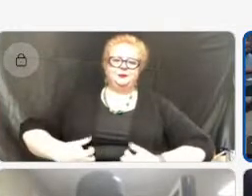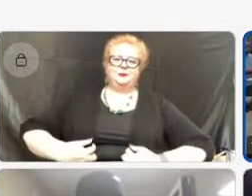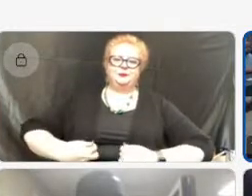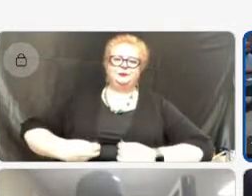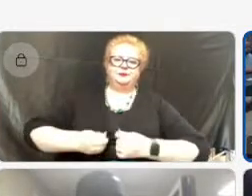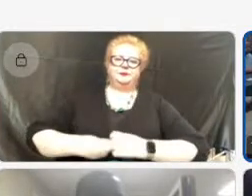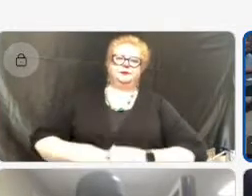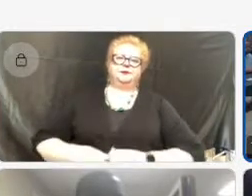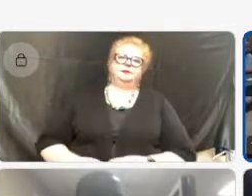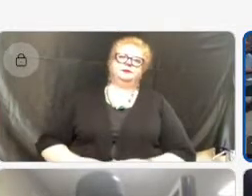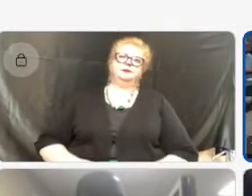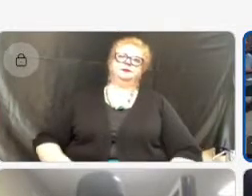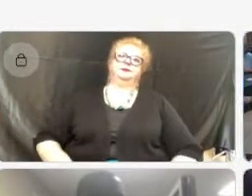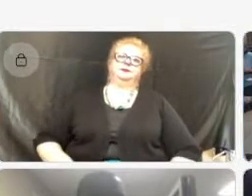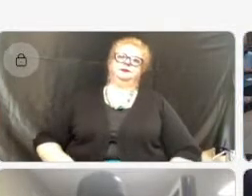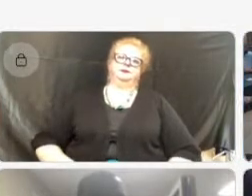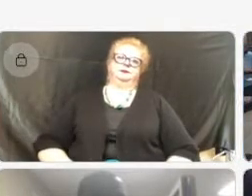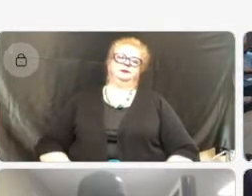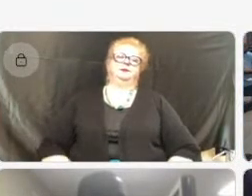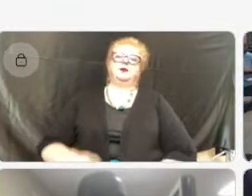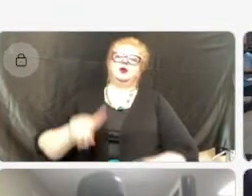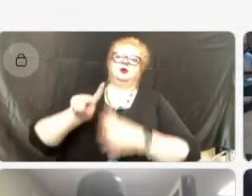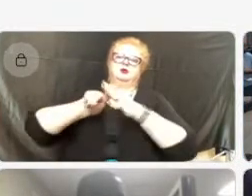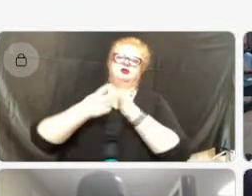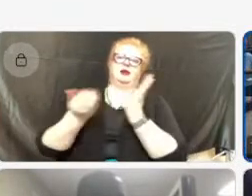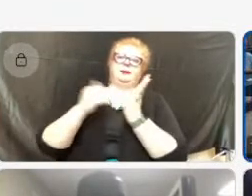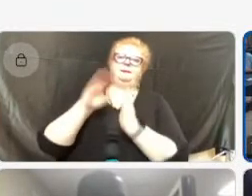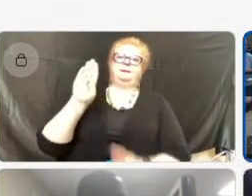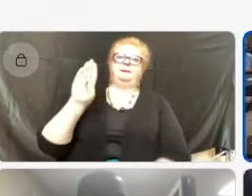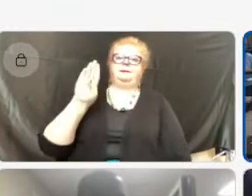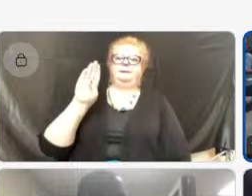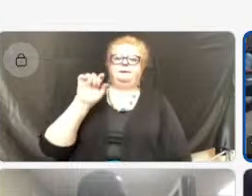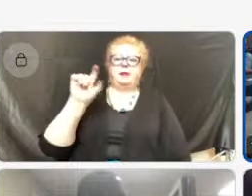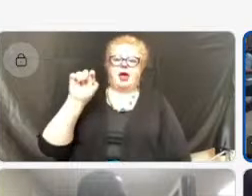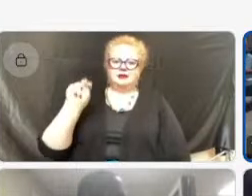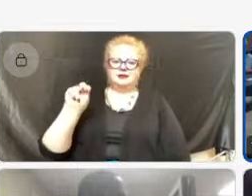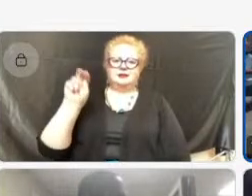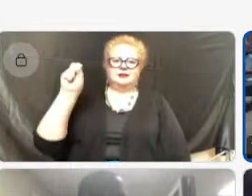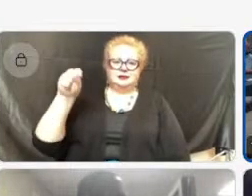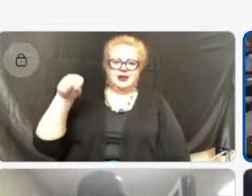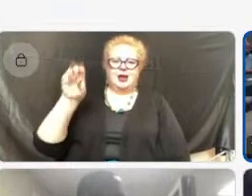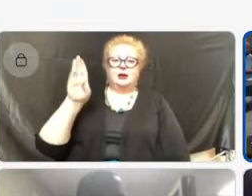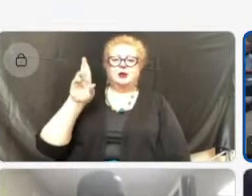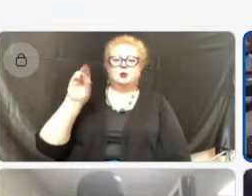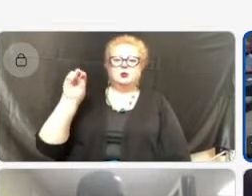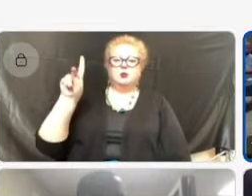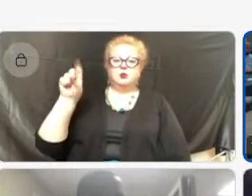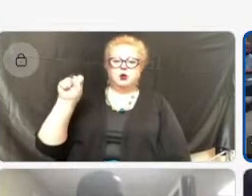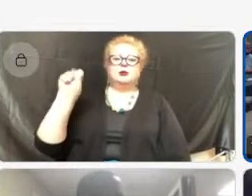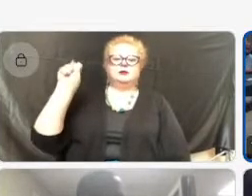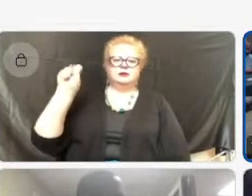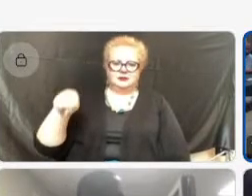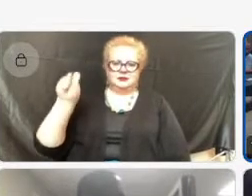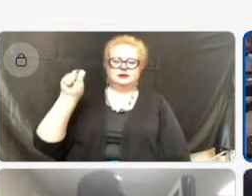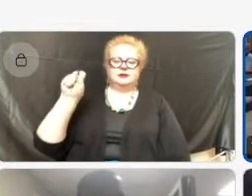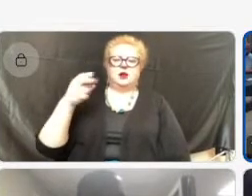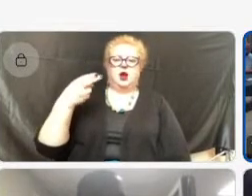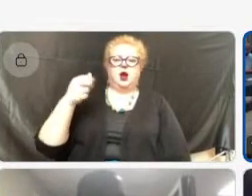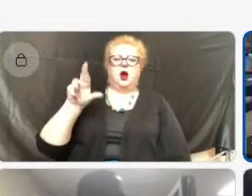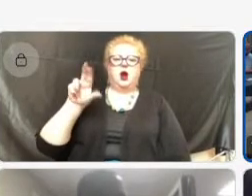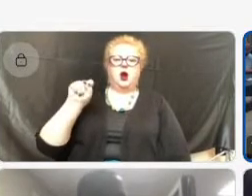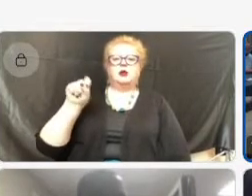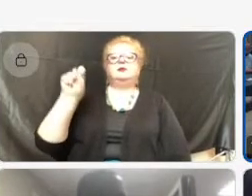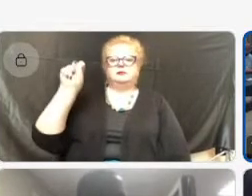start the roll call vote again. Thank you. Bedden, Yes. Brooks, Yes. Hart,